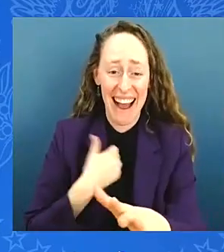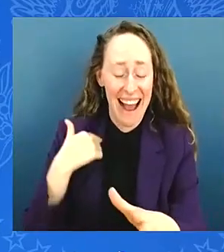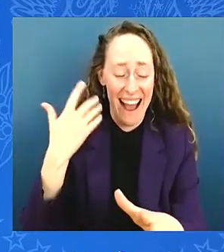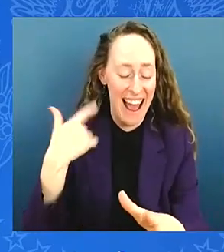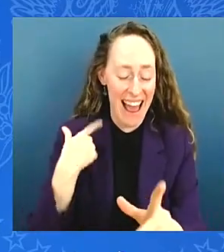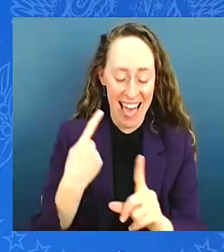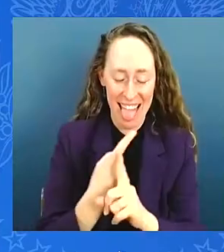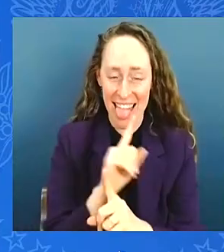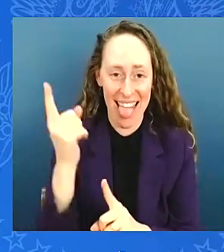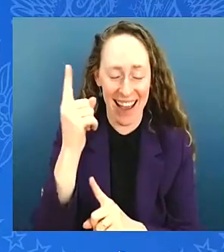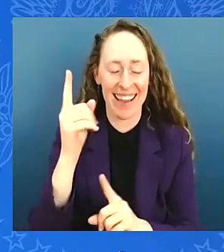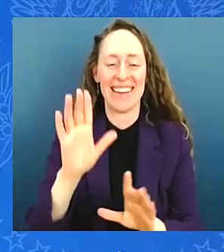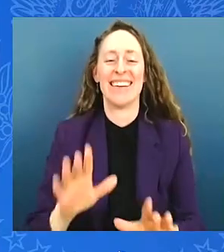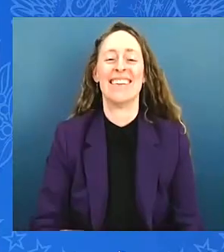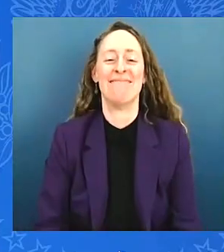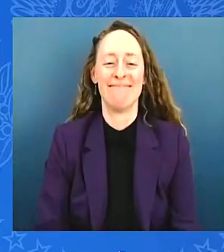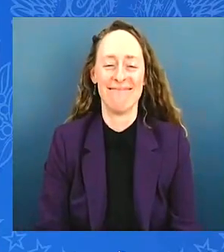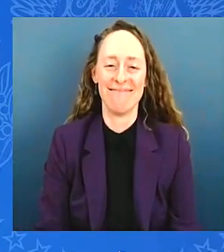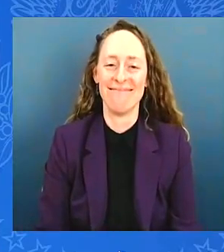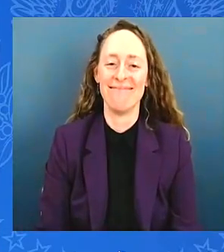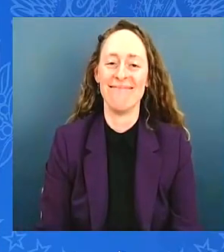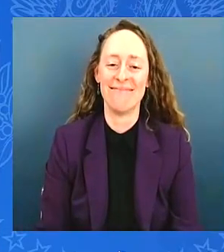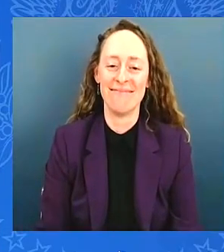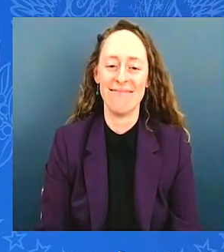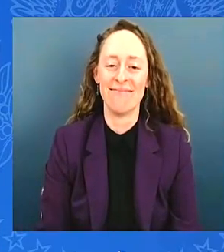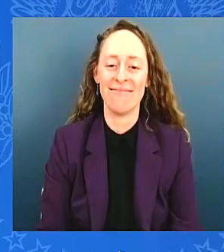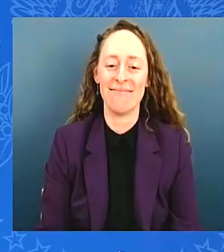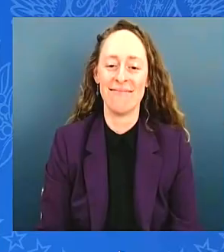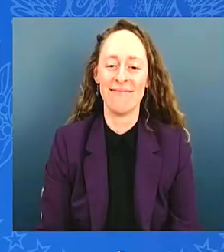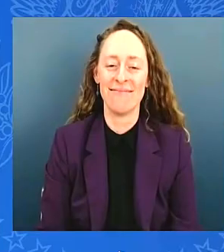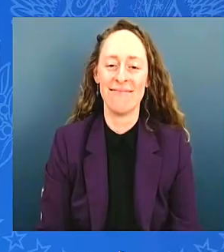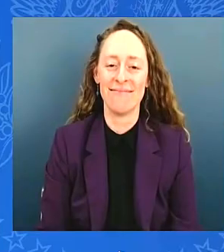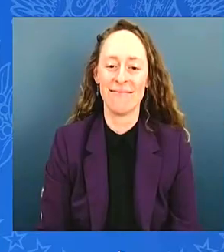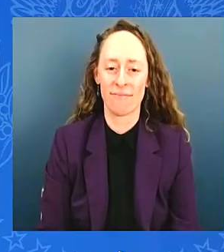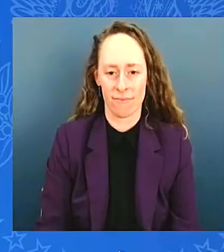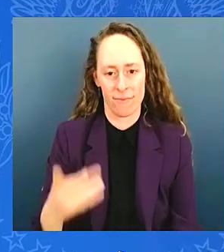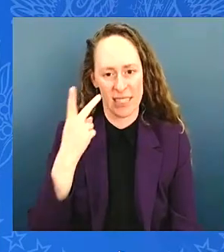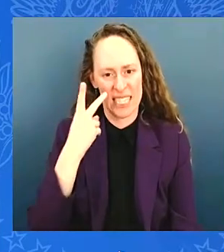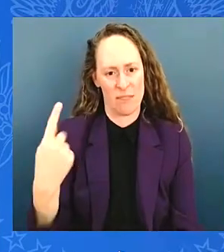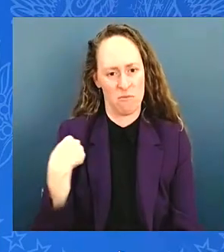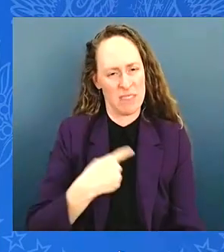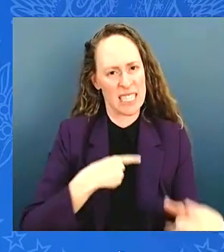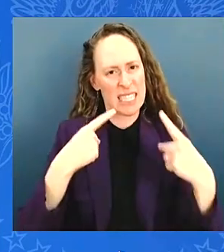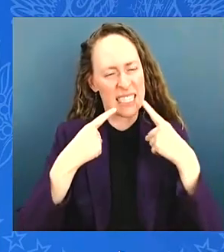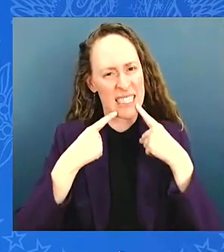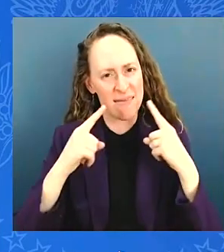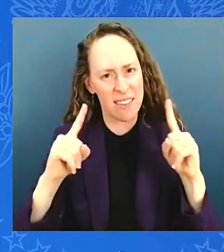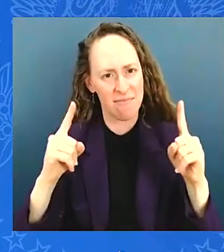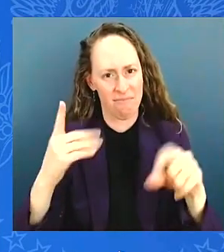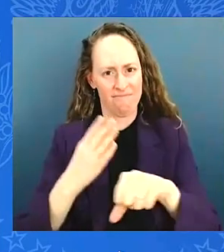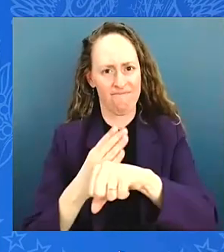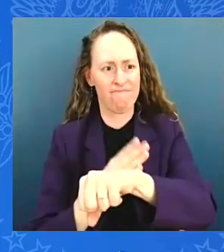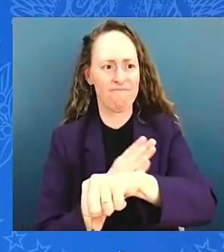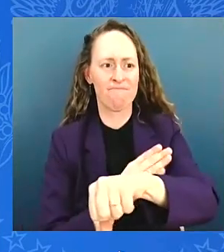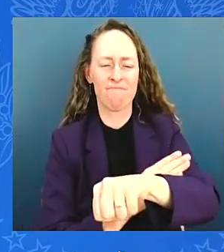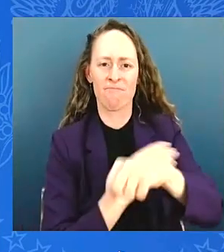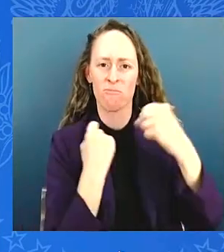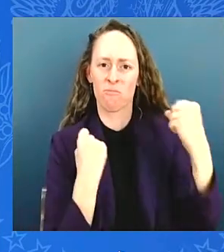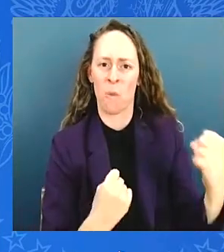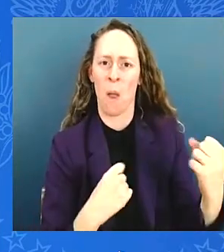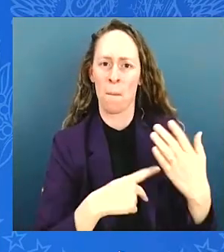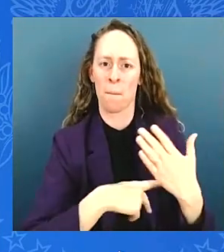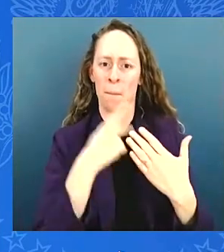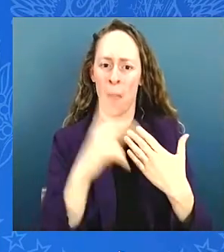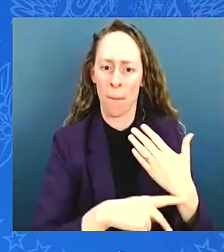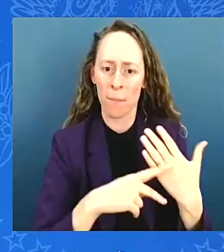Strengthened by our success as a program, our focus again is quickly turning to our pursuit